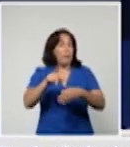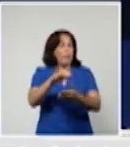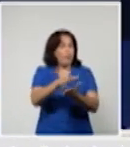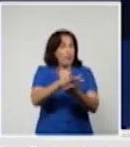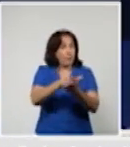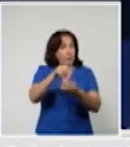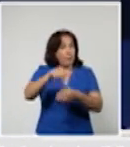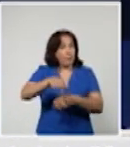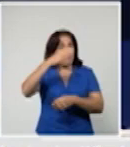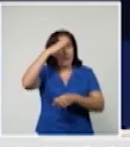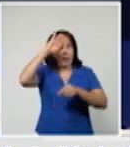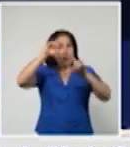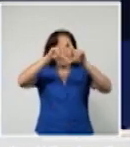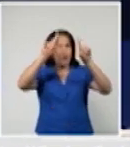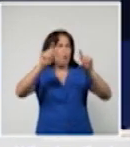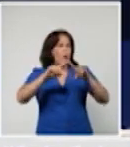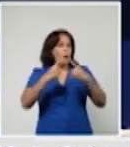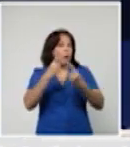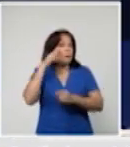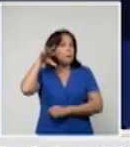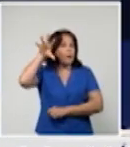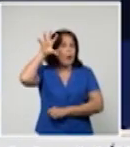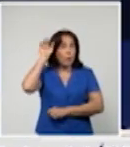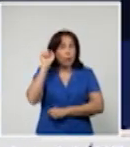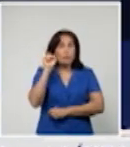367,958 and a mortality rate of